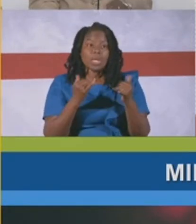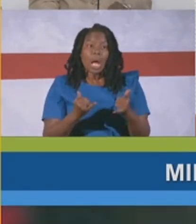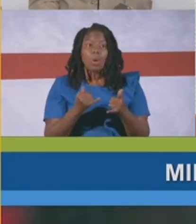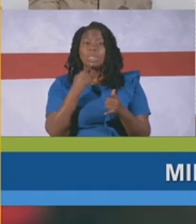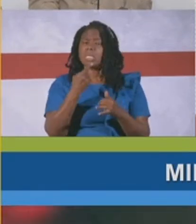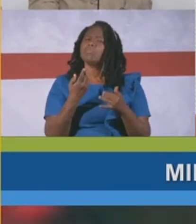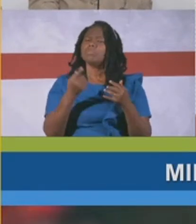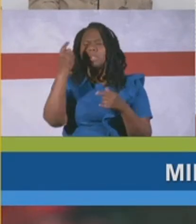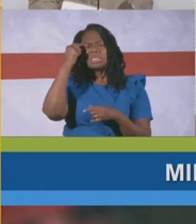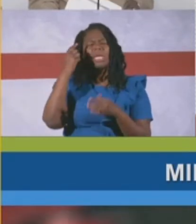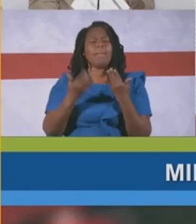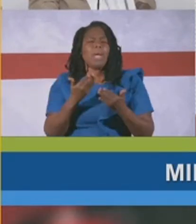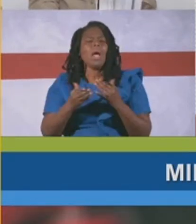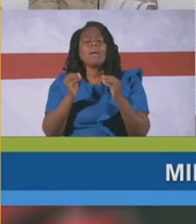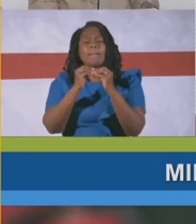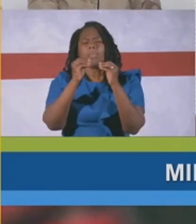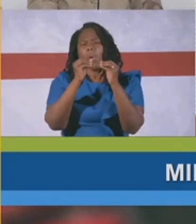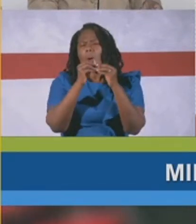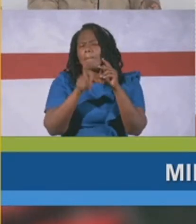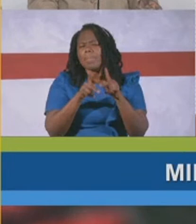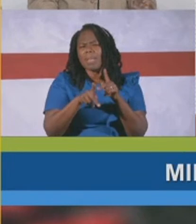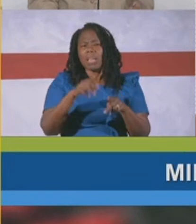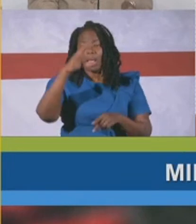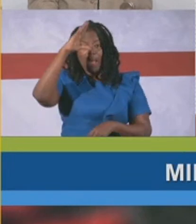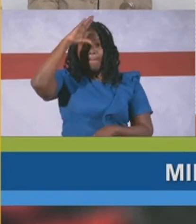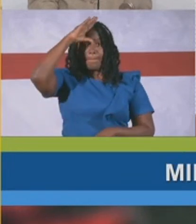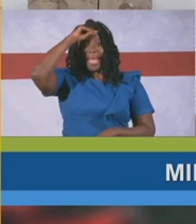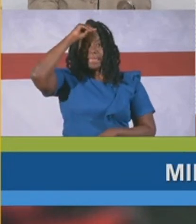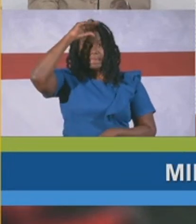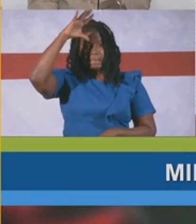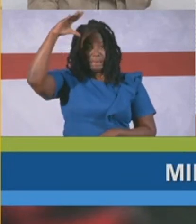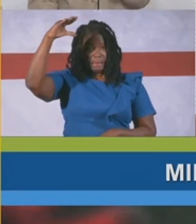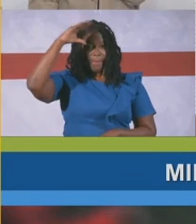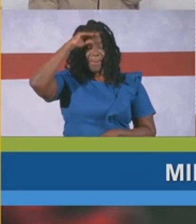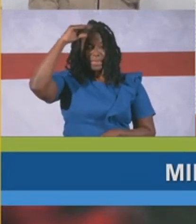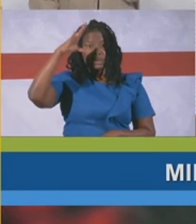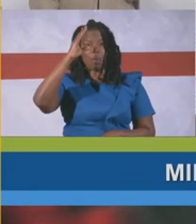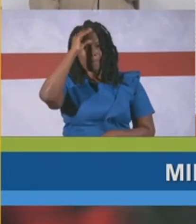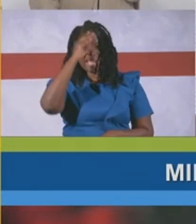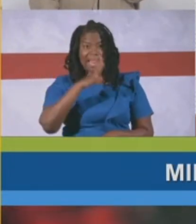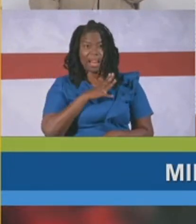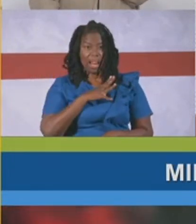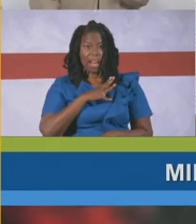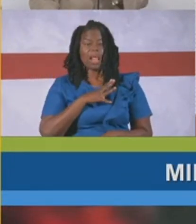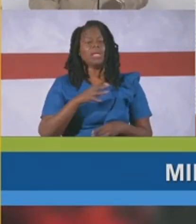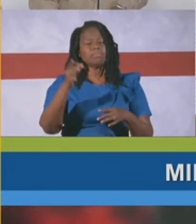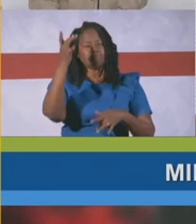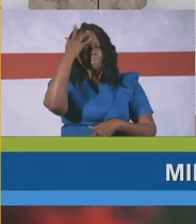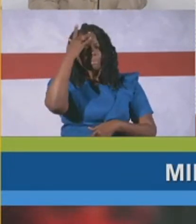males affected than females, both in 2020 and 2021. Next slide.